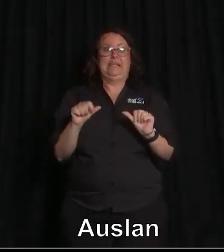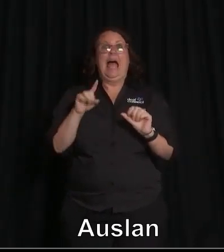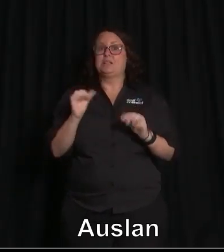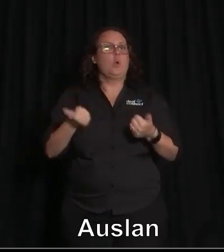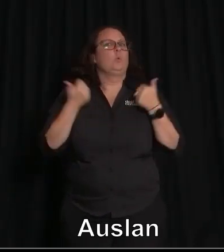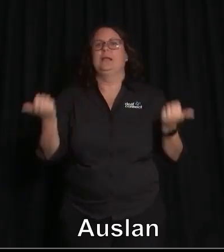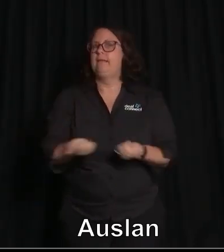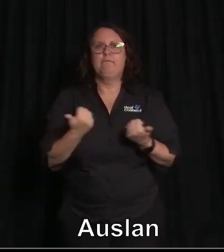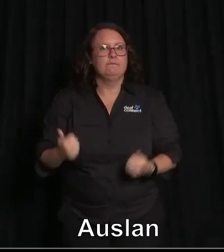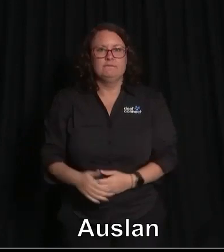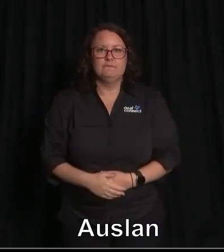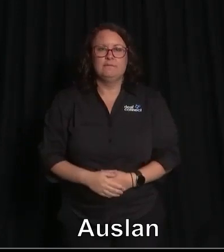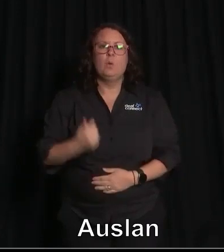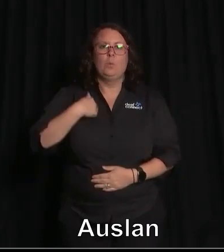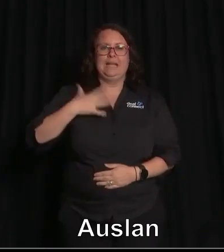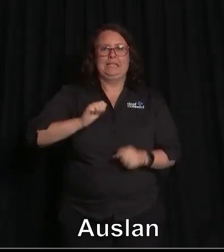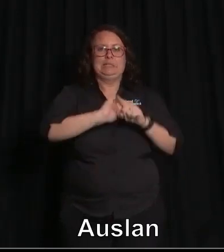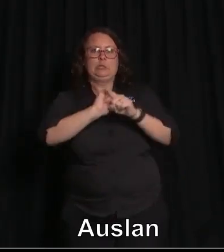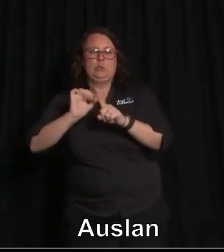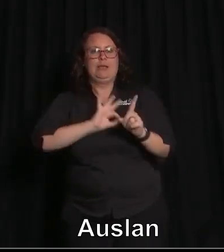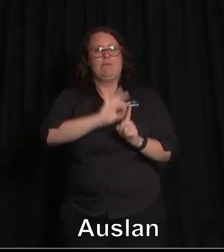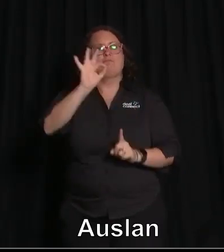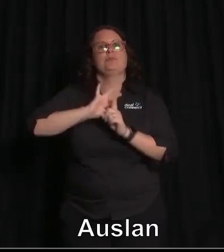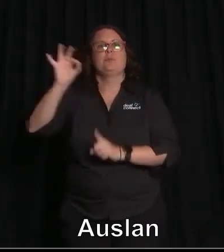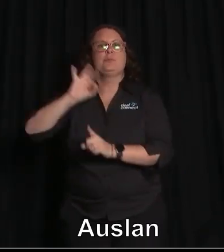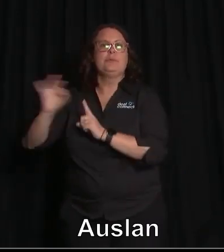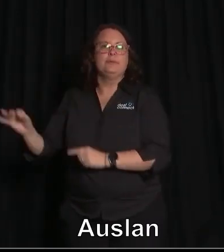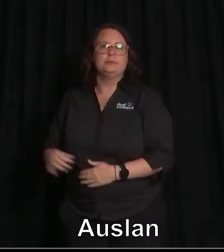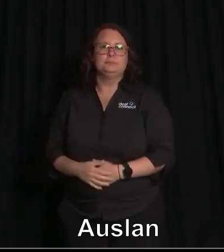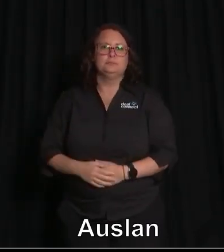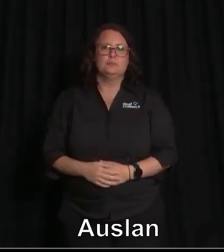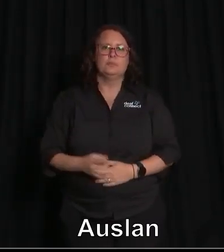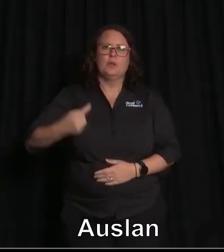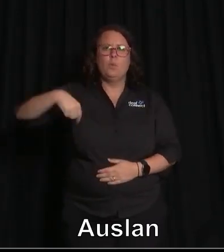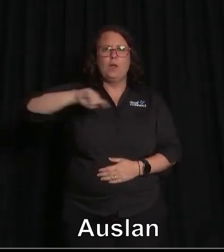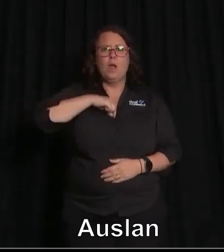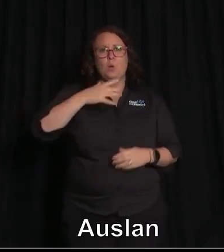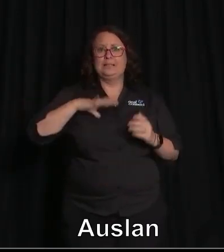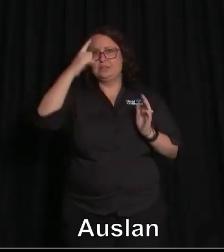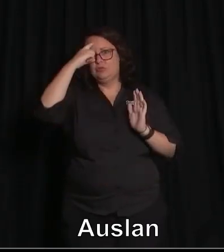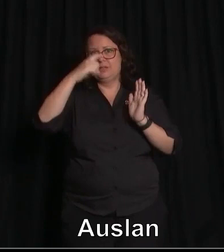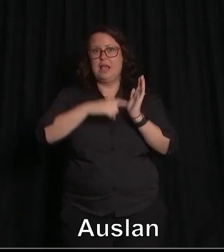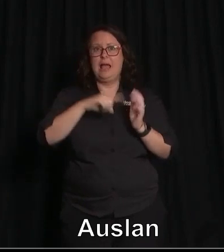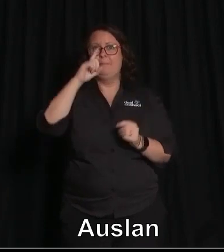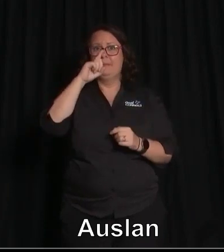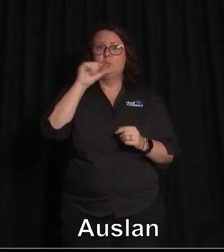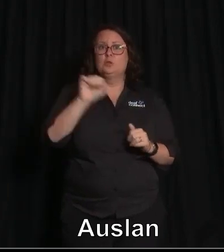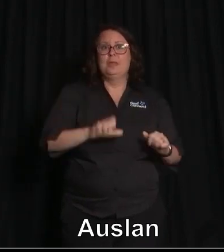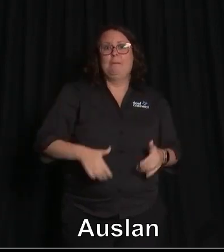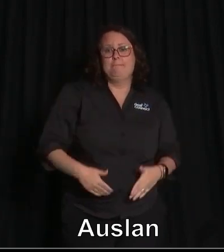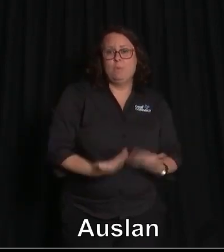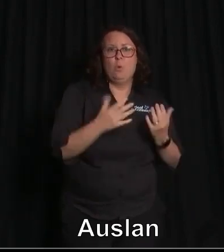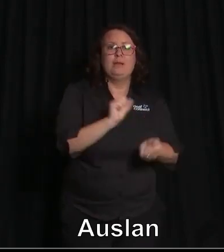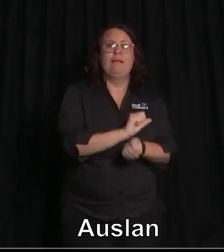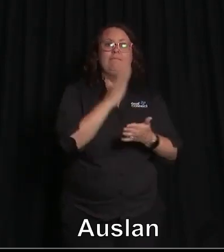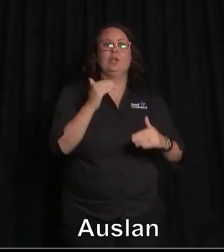enough. We need to do better. We all need to be recognizing that all human beings are born free and equal, and all of us